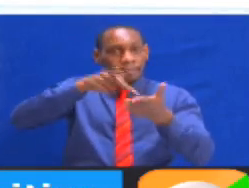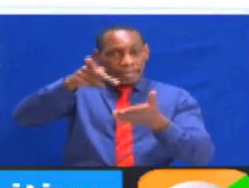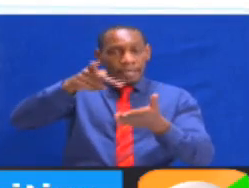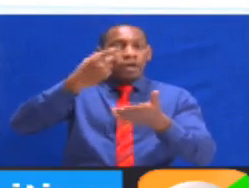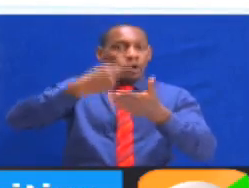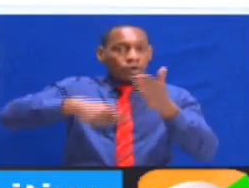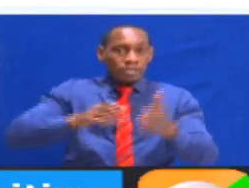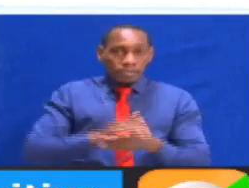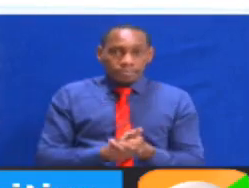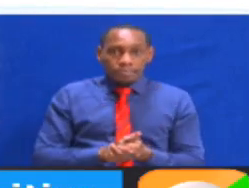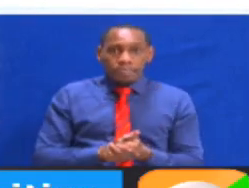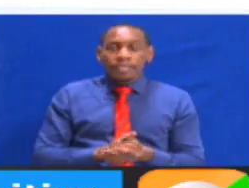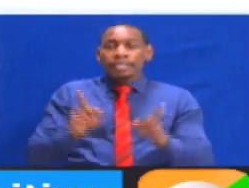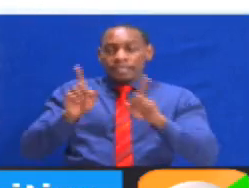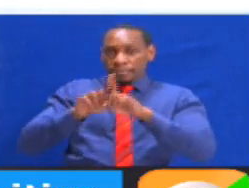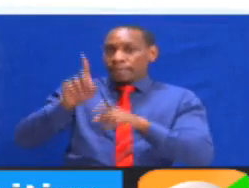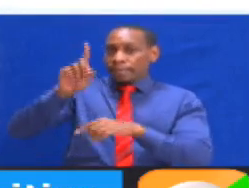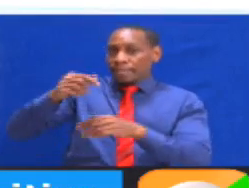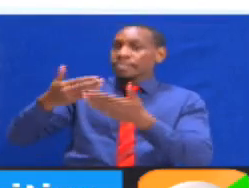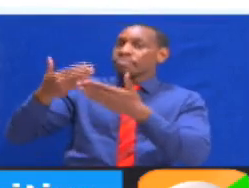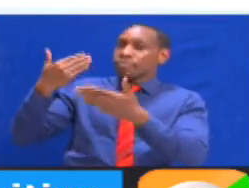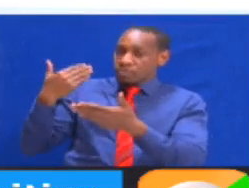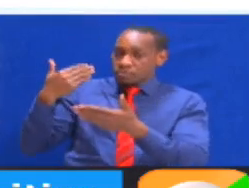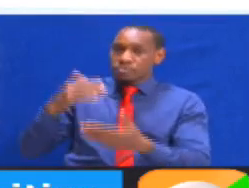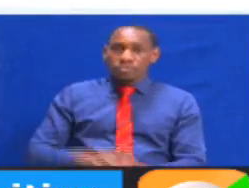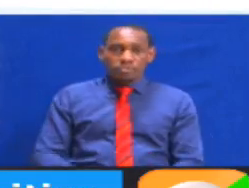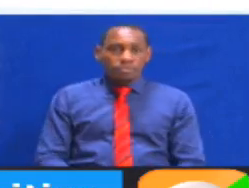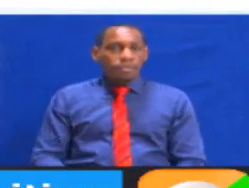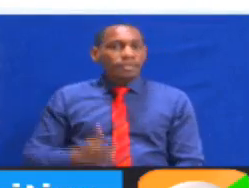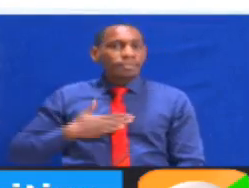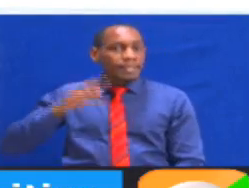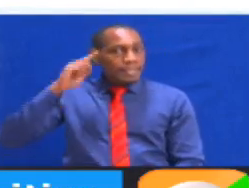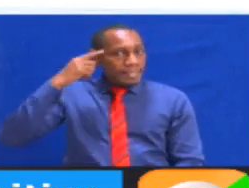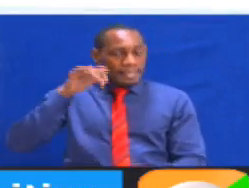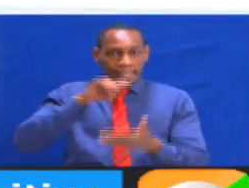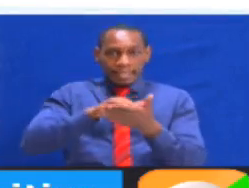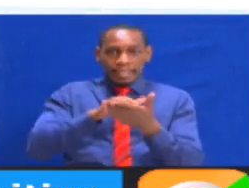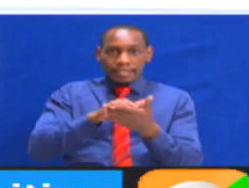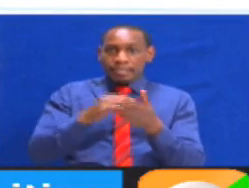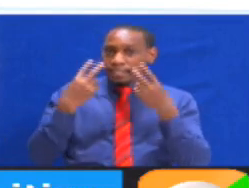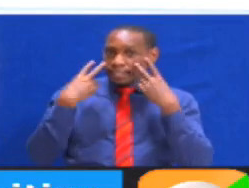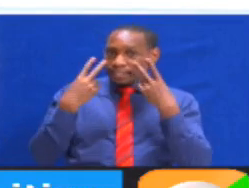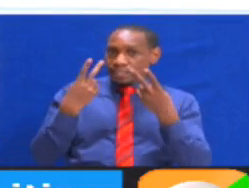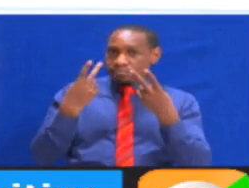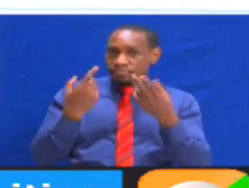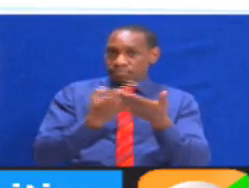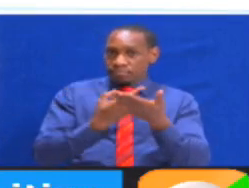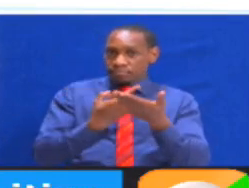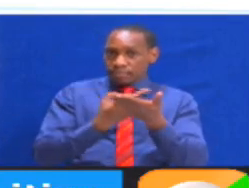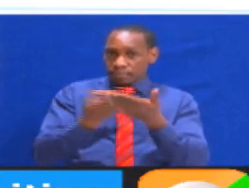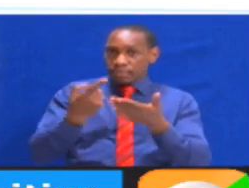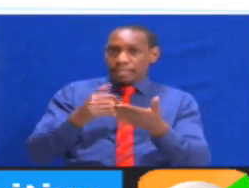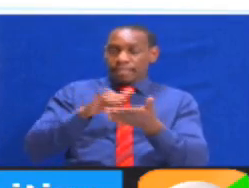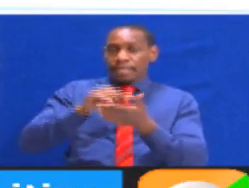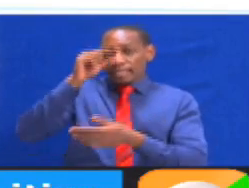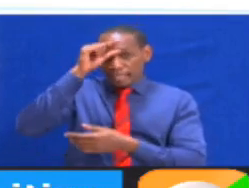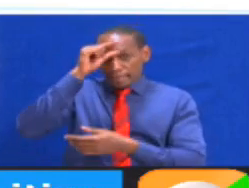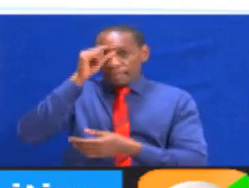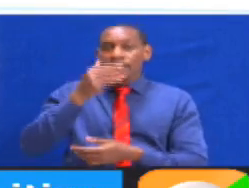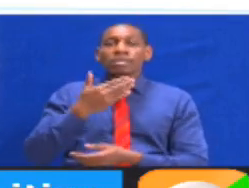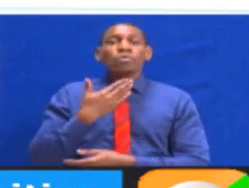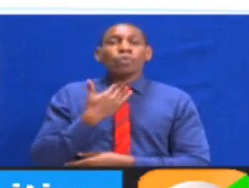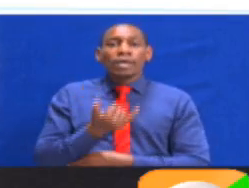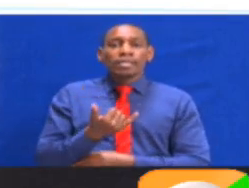up that cost as it should have been from the beginning. I think also another thing that I've noticed this week is that the government is now trying to walk back some